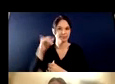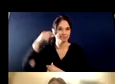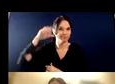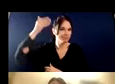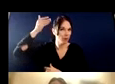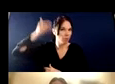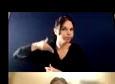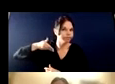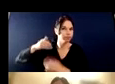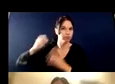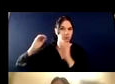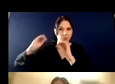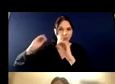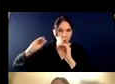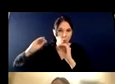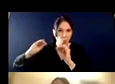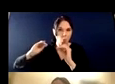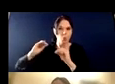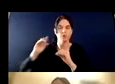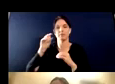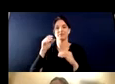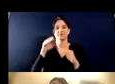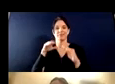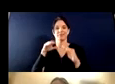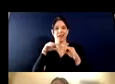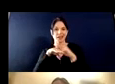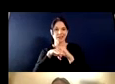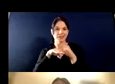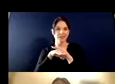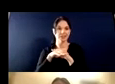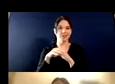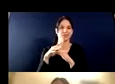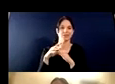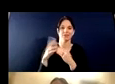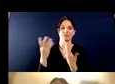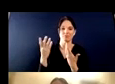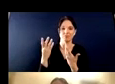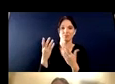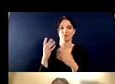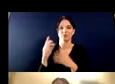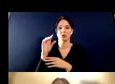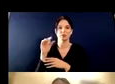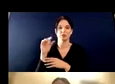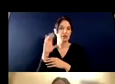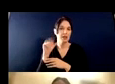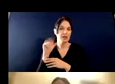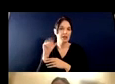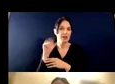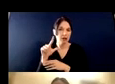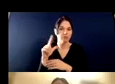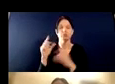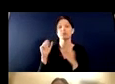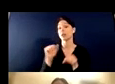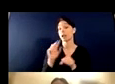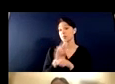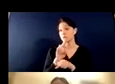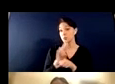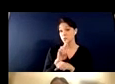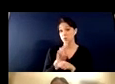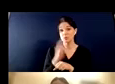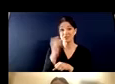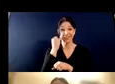to the ear canal, like the girl in the photo. It can also be used when a child has an ear that is